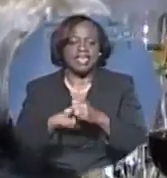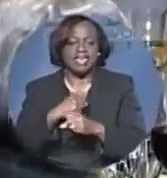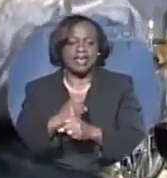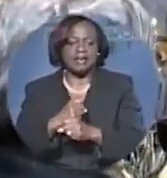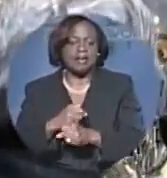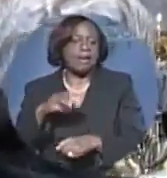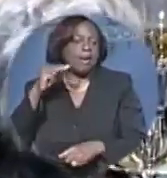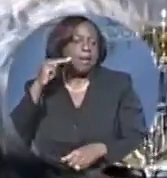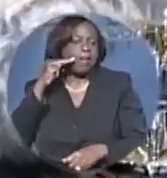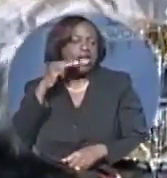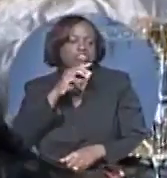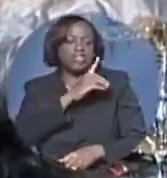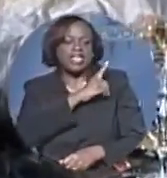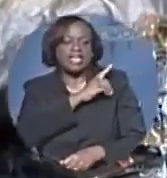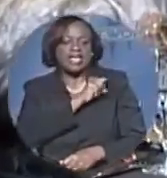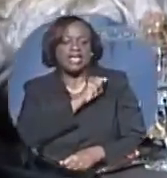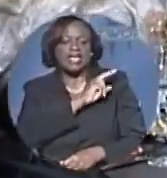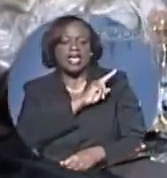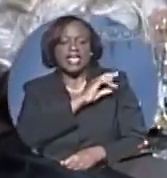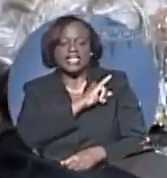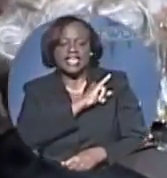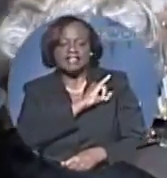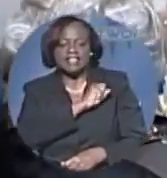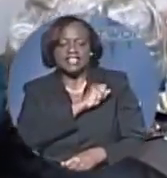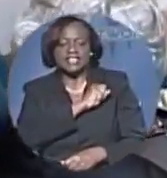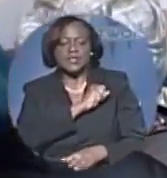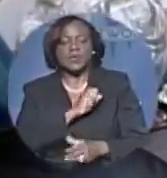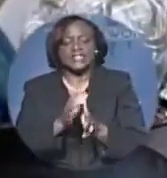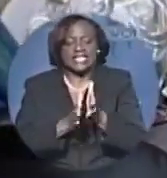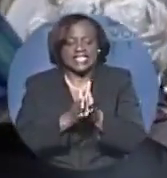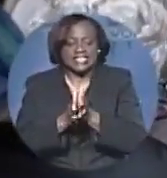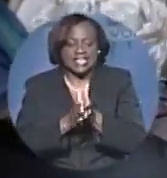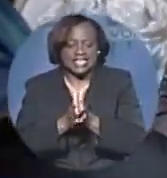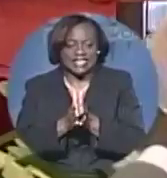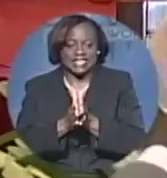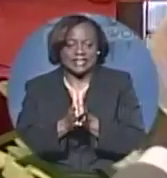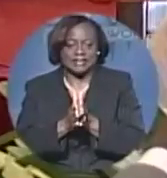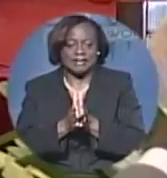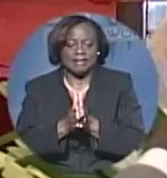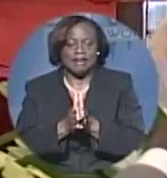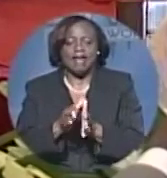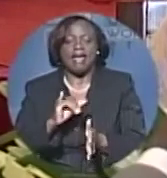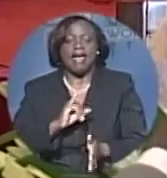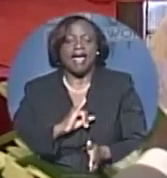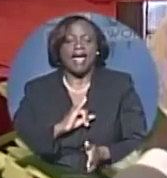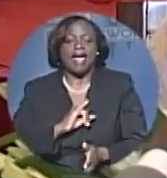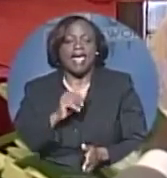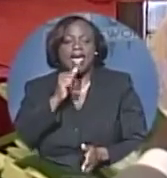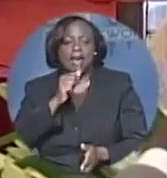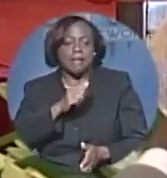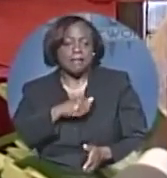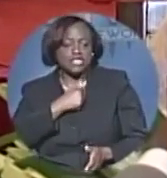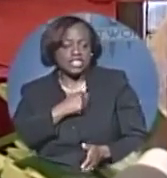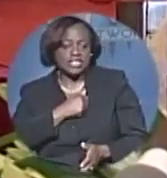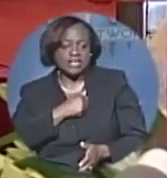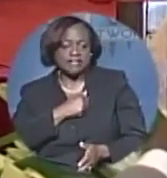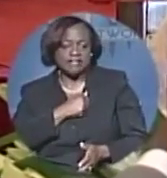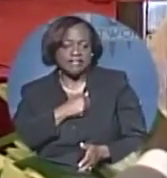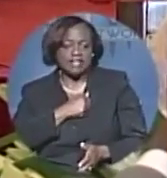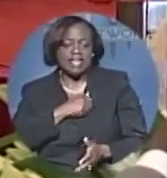the Golden Heart Award at Saturday night's ball. I am appreciative of the fact that they